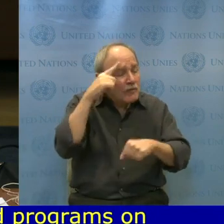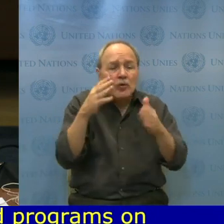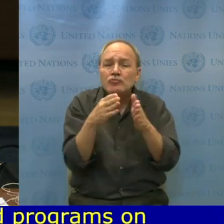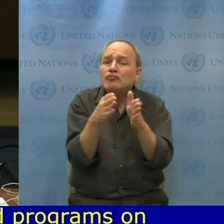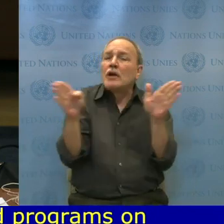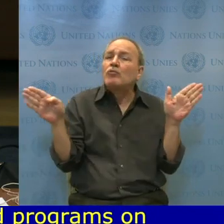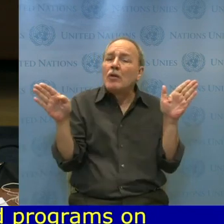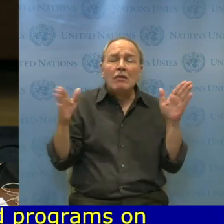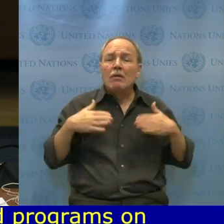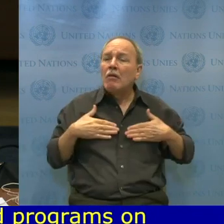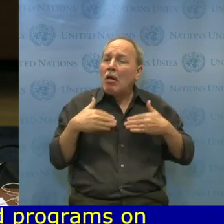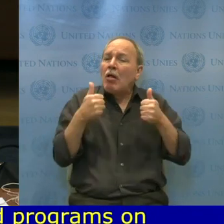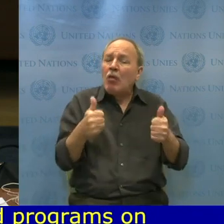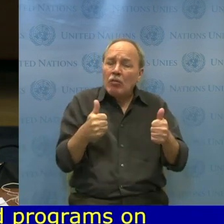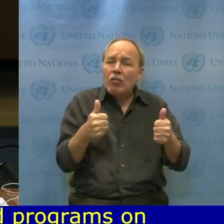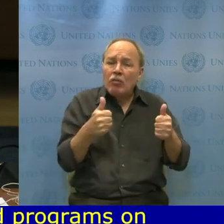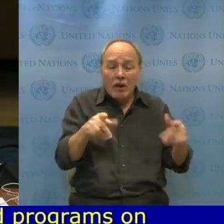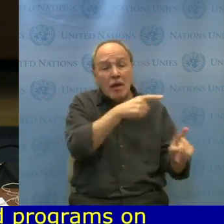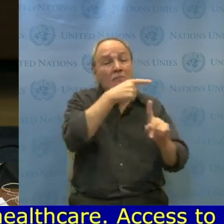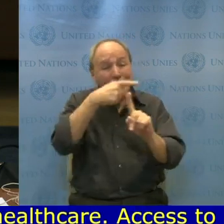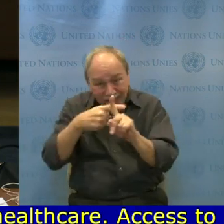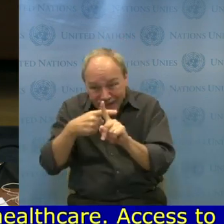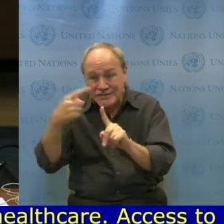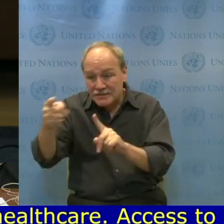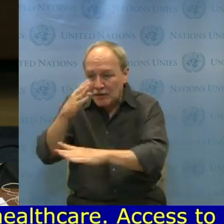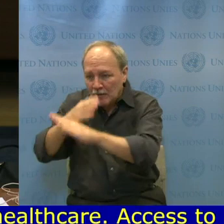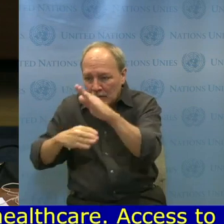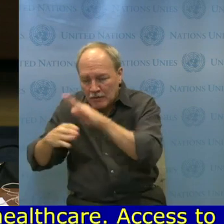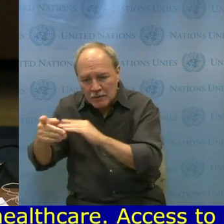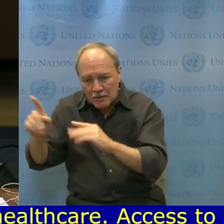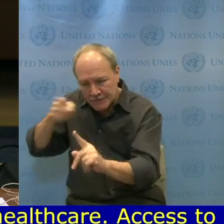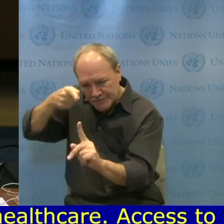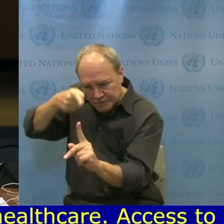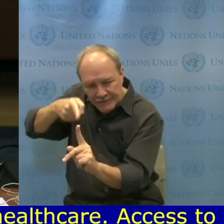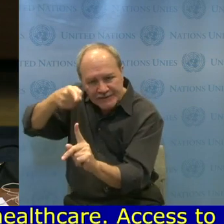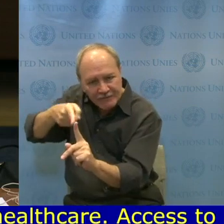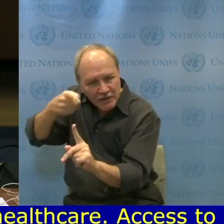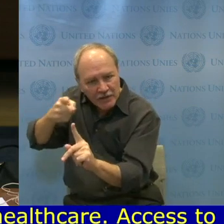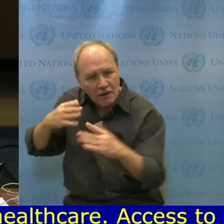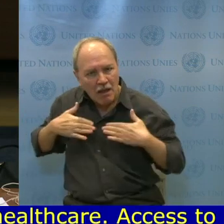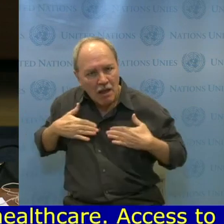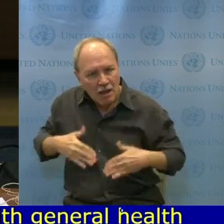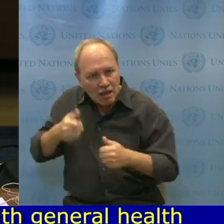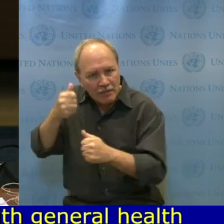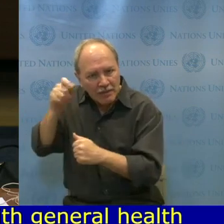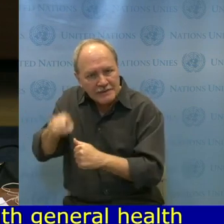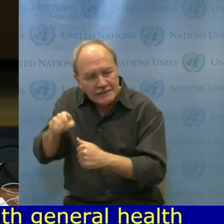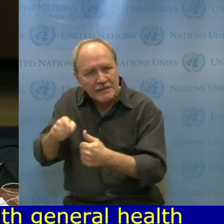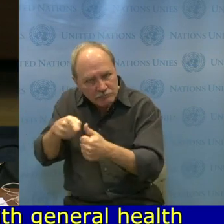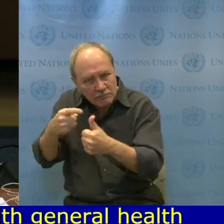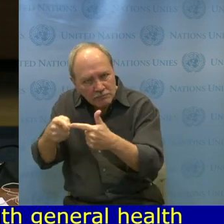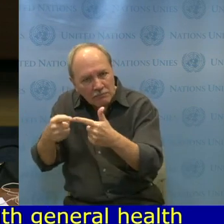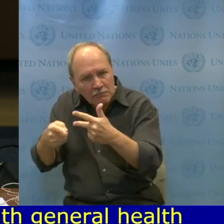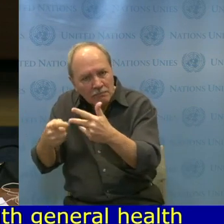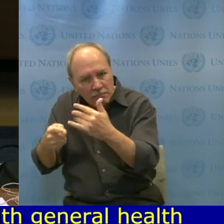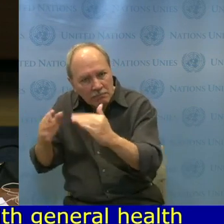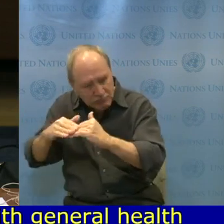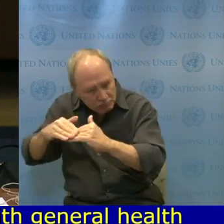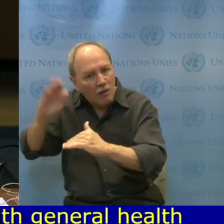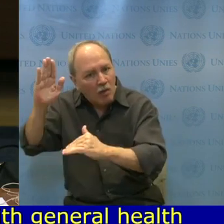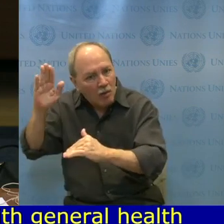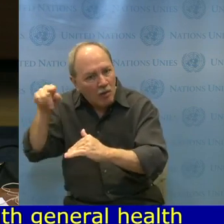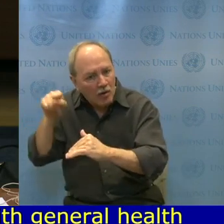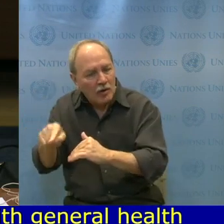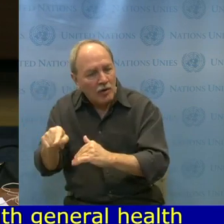must also meet specific health needs, either directly or by means of the provision of specialized